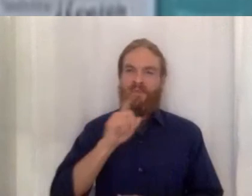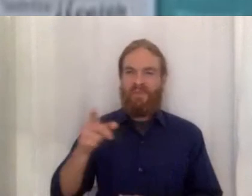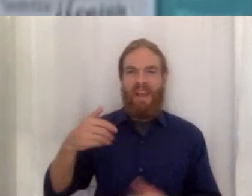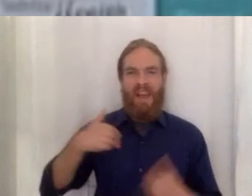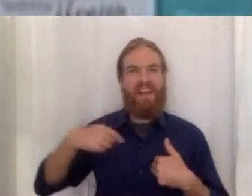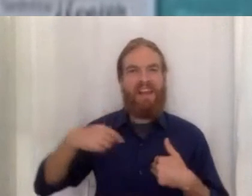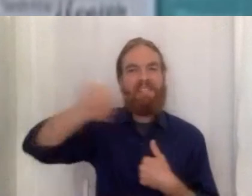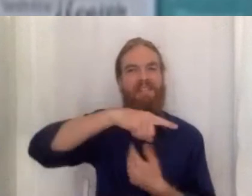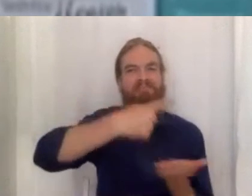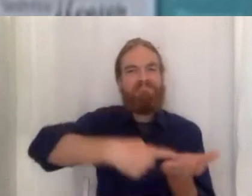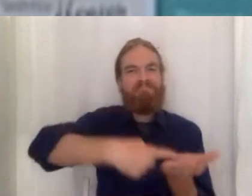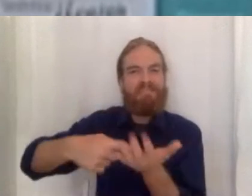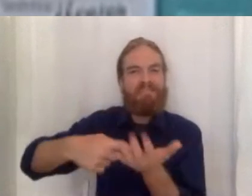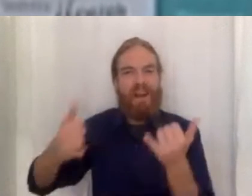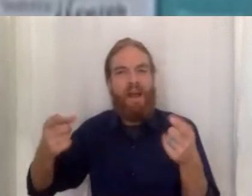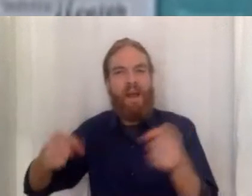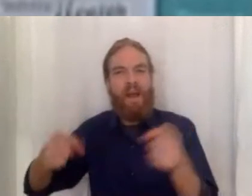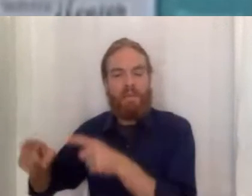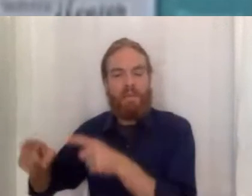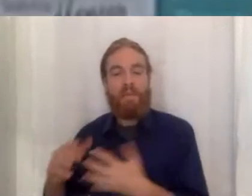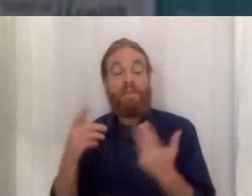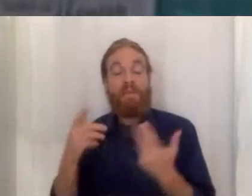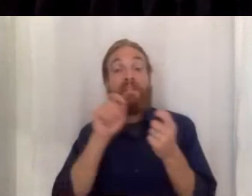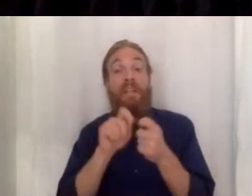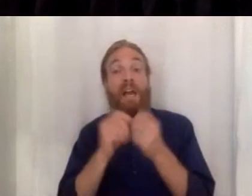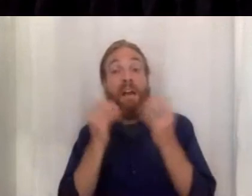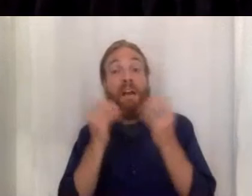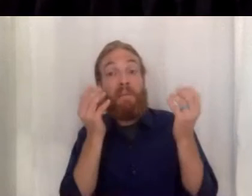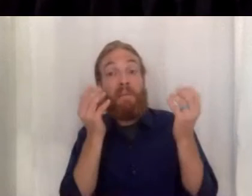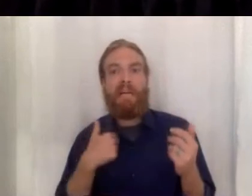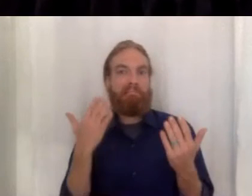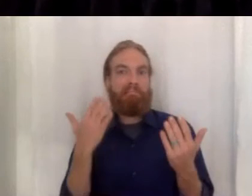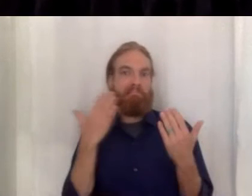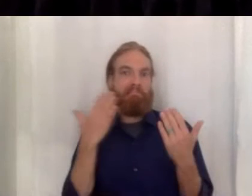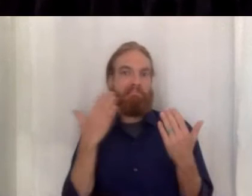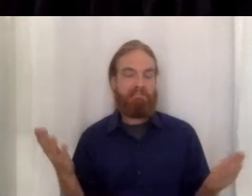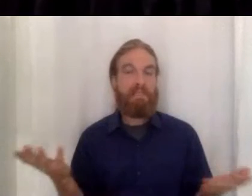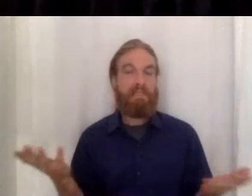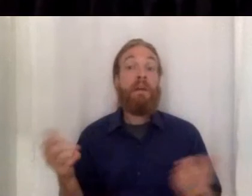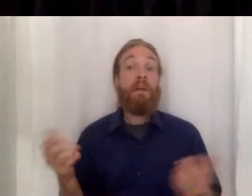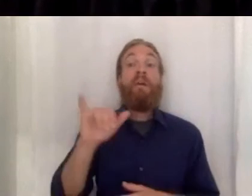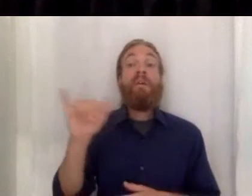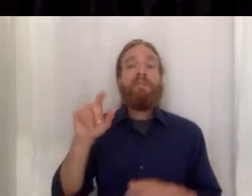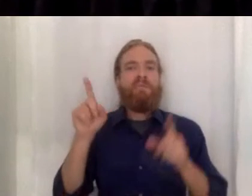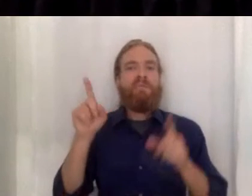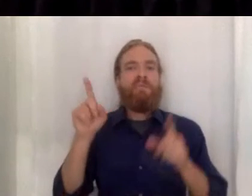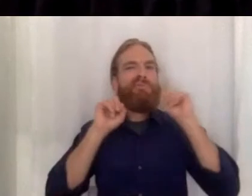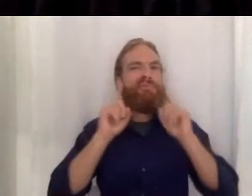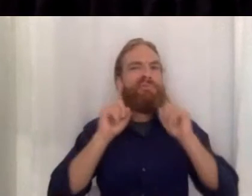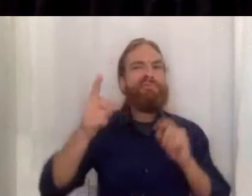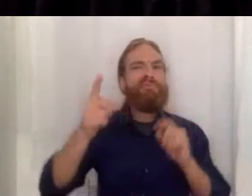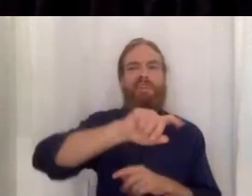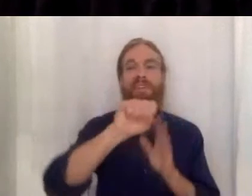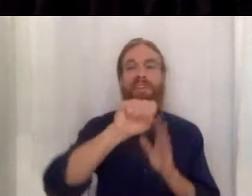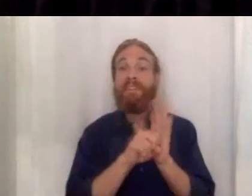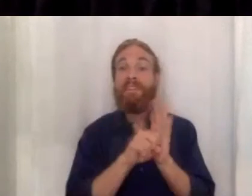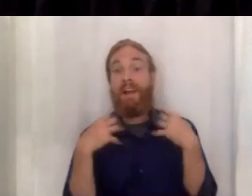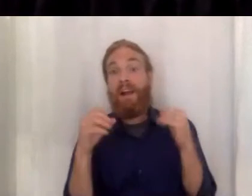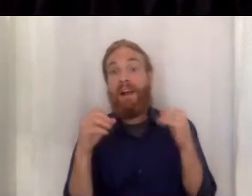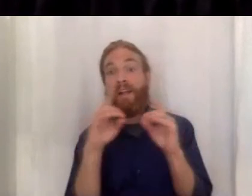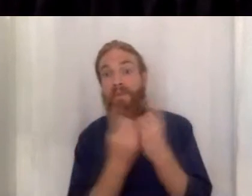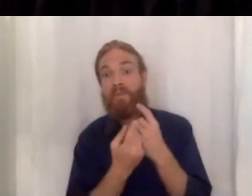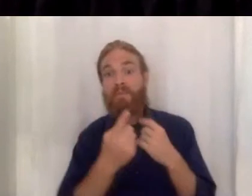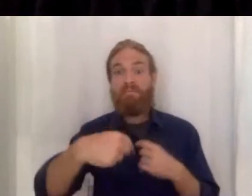yes. That's what we're hearing. The state health department, they're ramping up, I understand, to put together